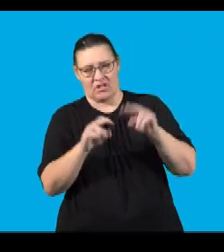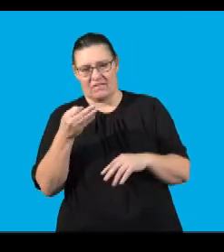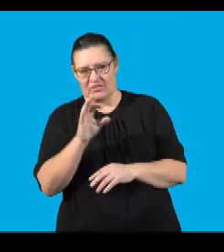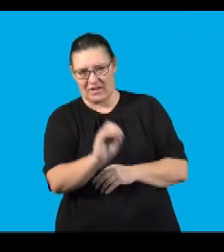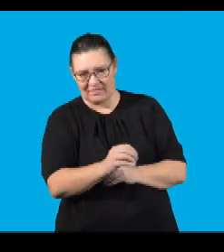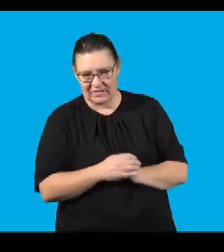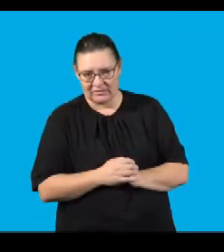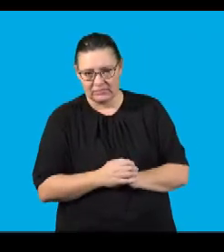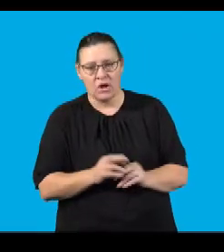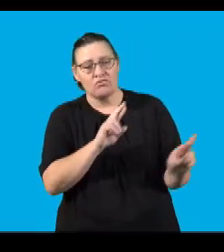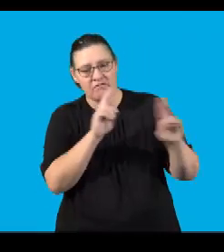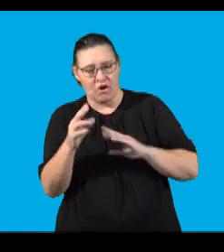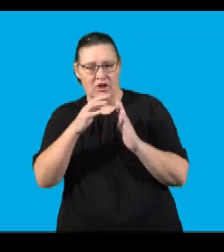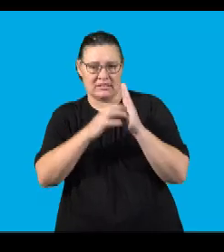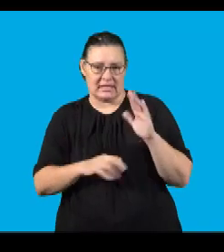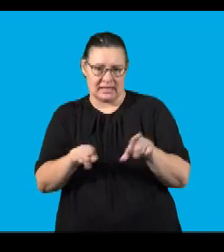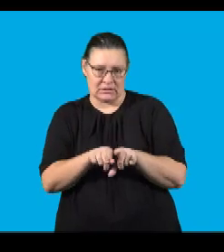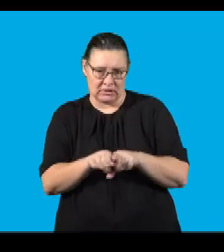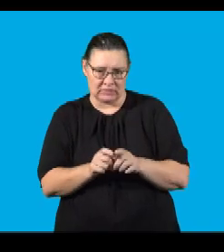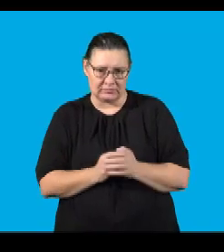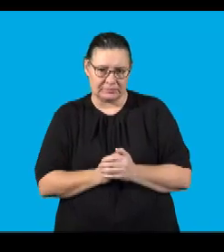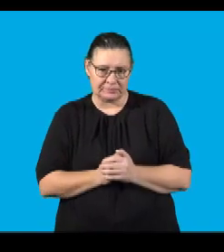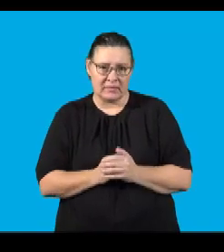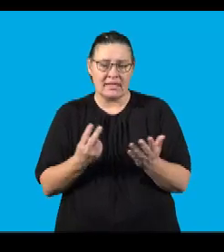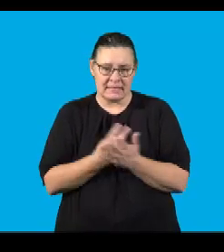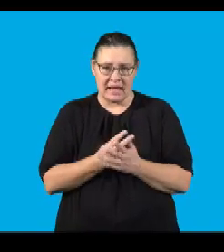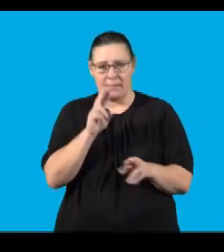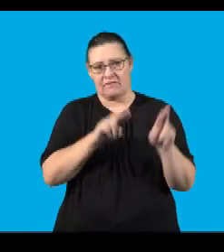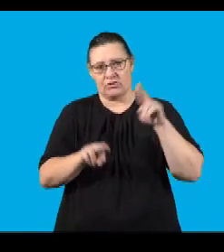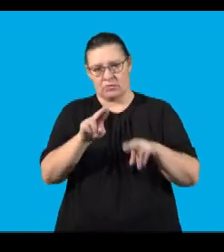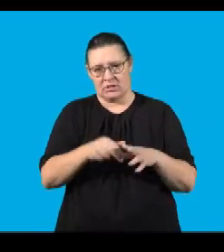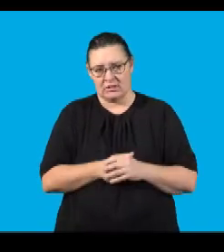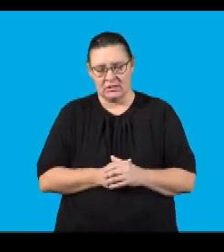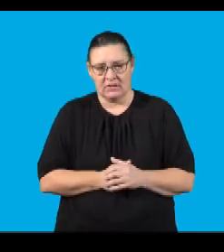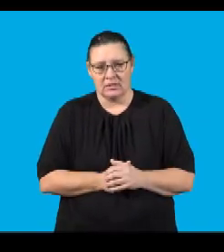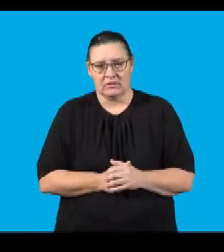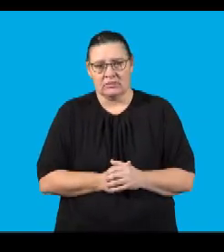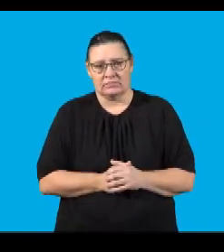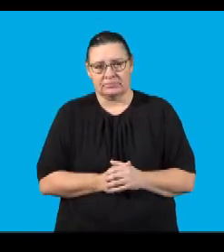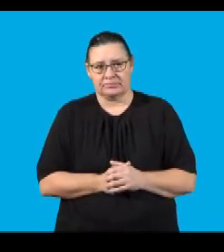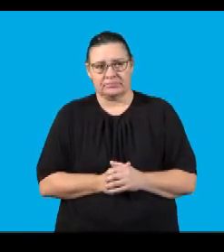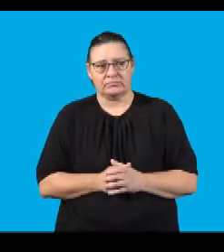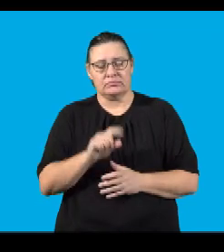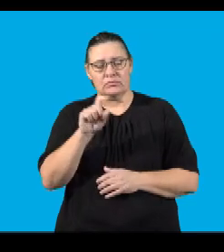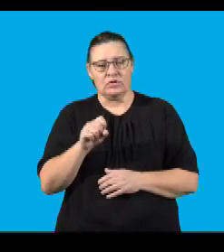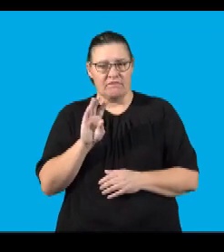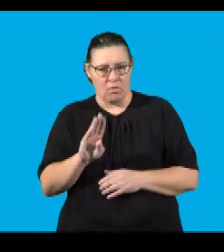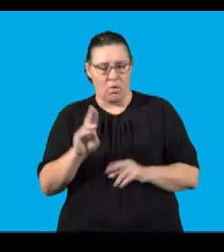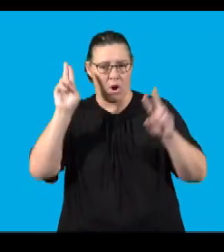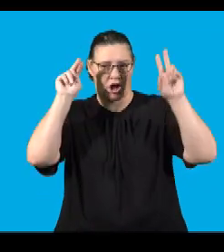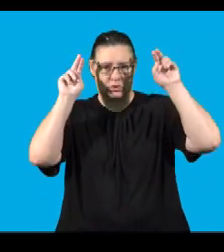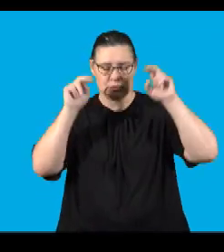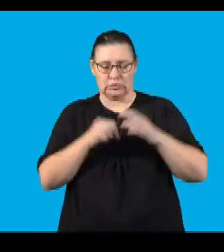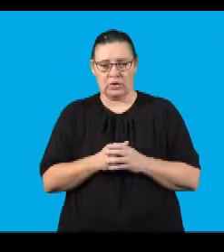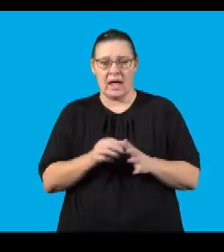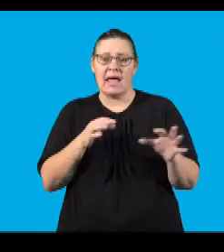visual. Make sure you refer to the text and the visual. Then we go to question 4, the